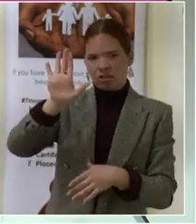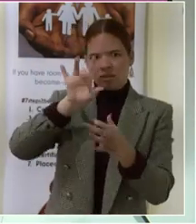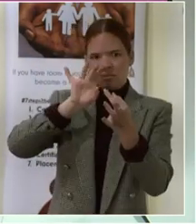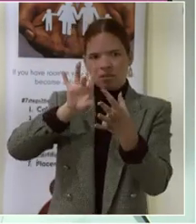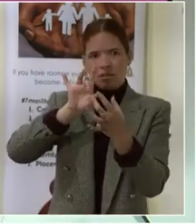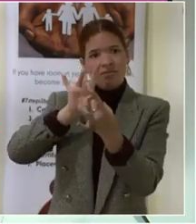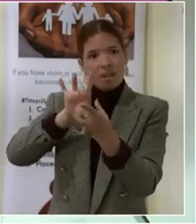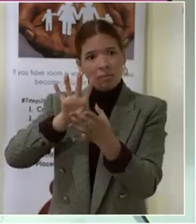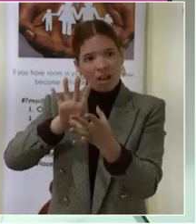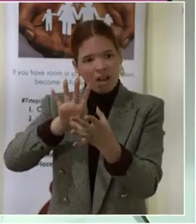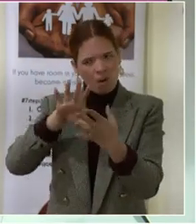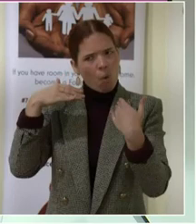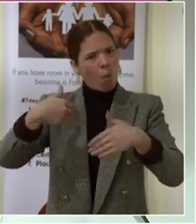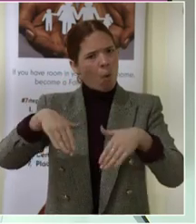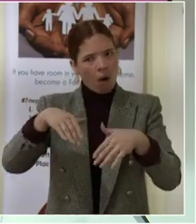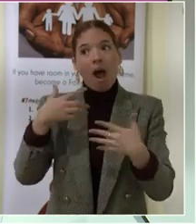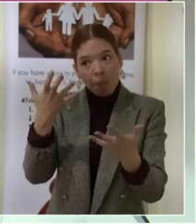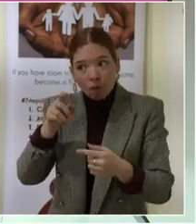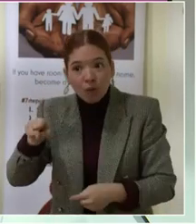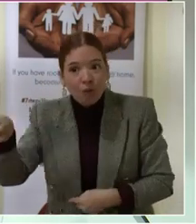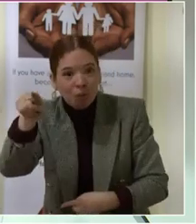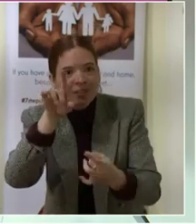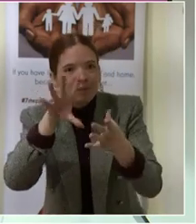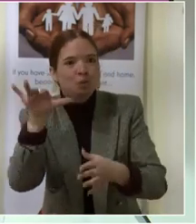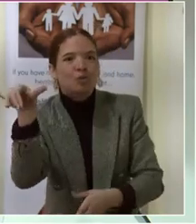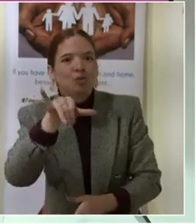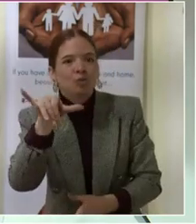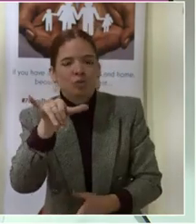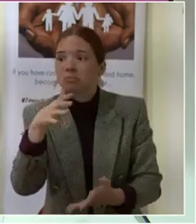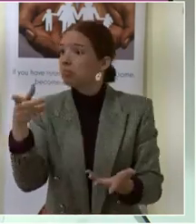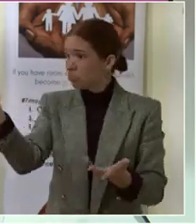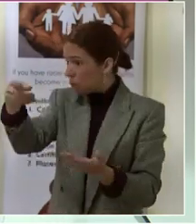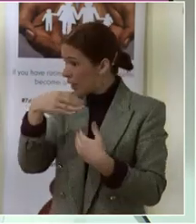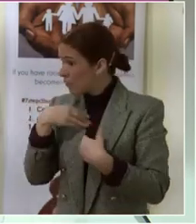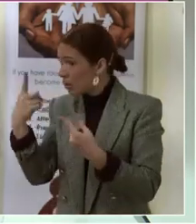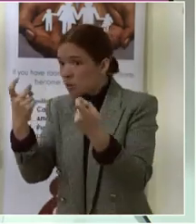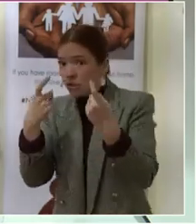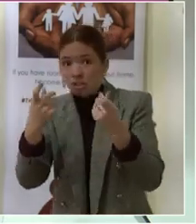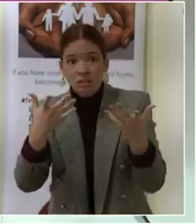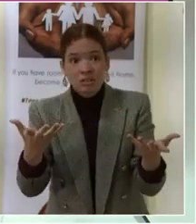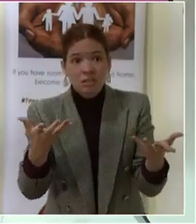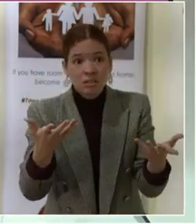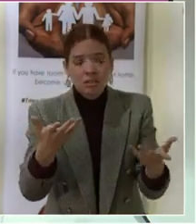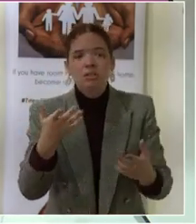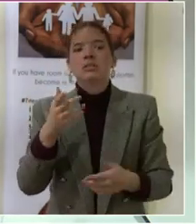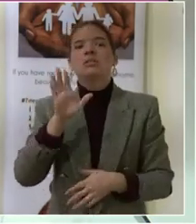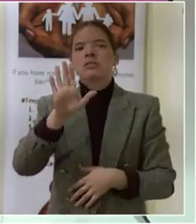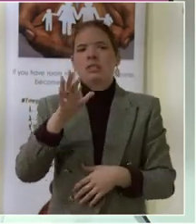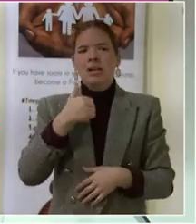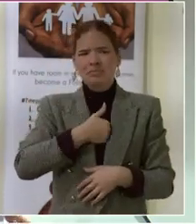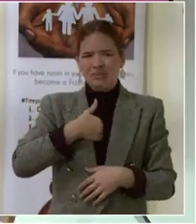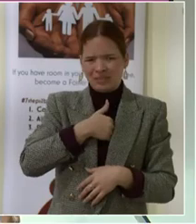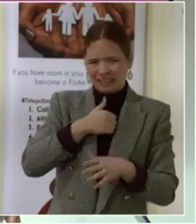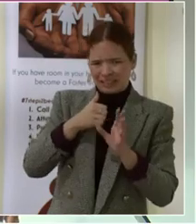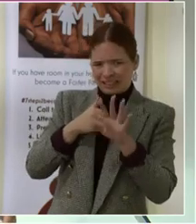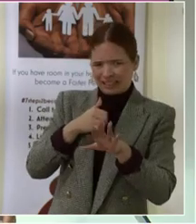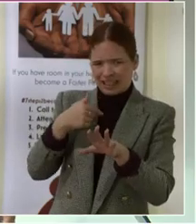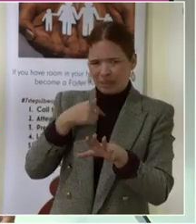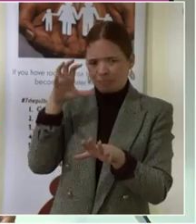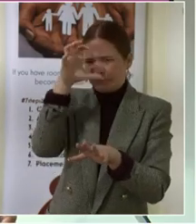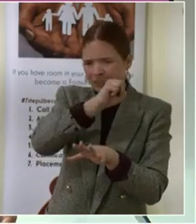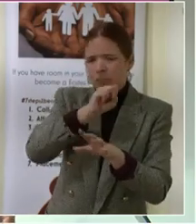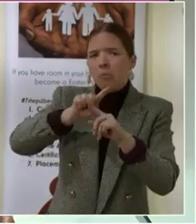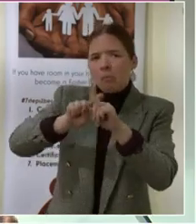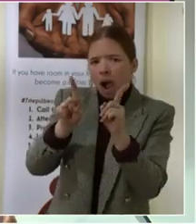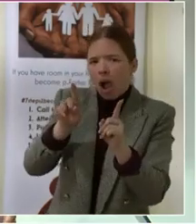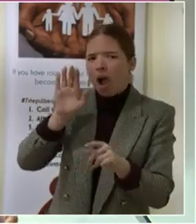All right. Any questions? Press questions first. Yes, sir. Mayor Bowser, and I apologize if it was said and I missed it, but the grants that the